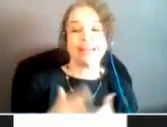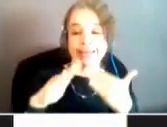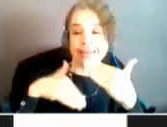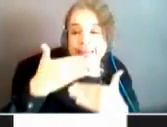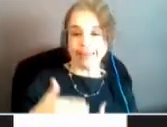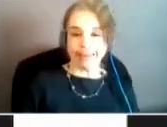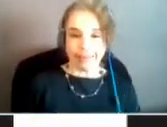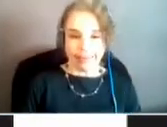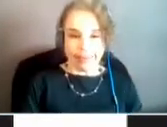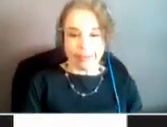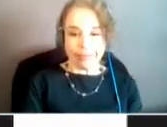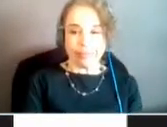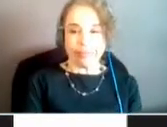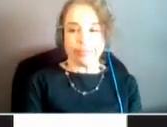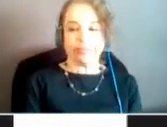slide.